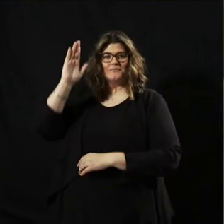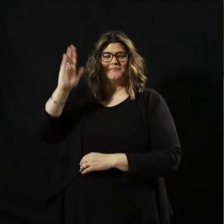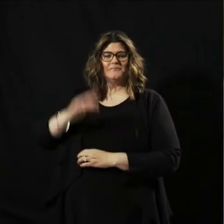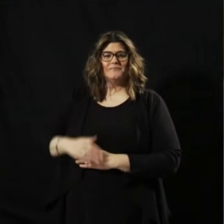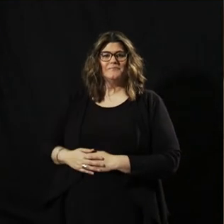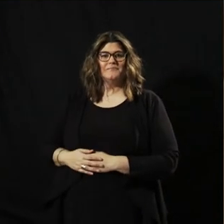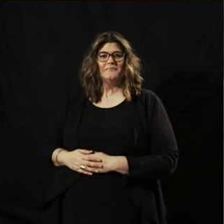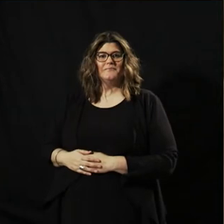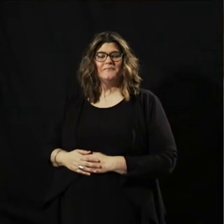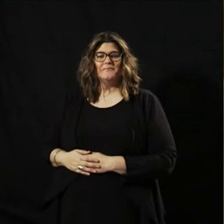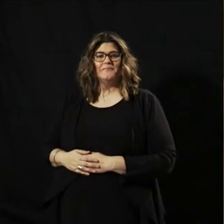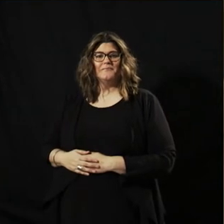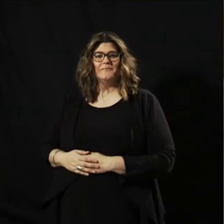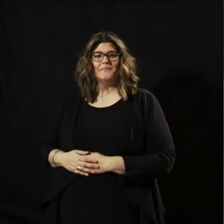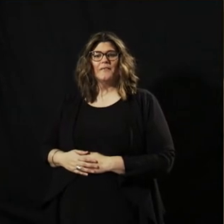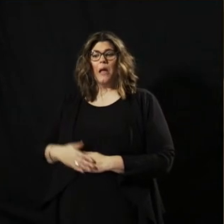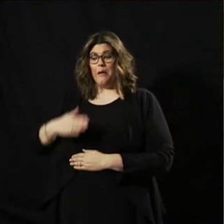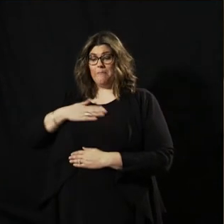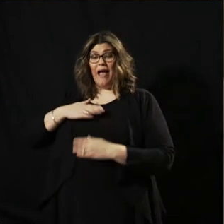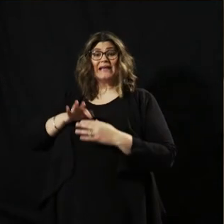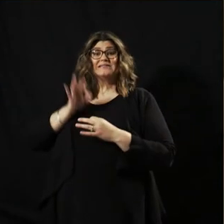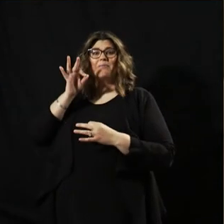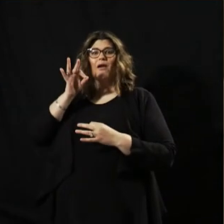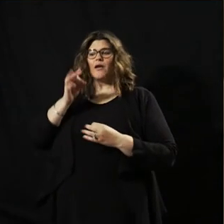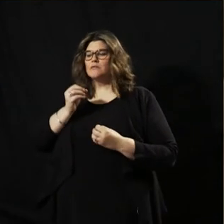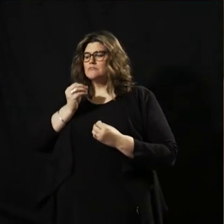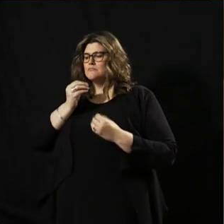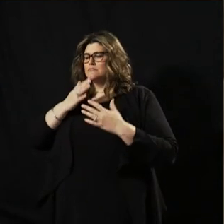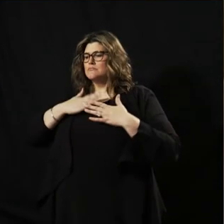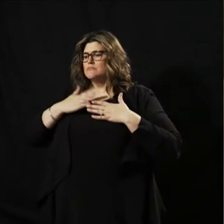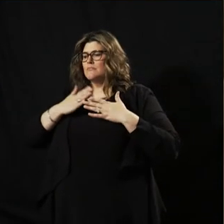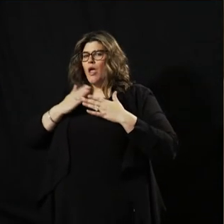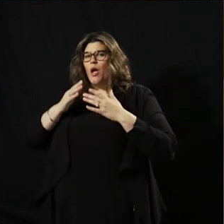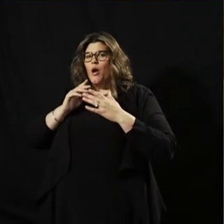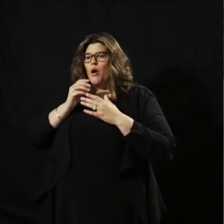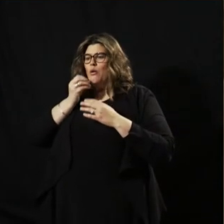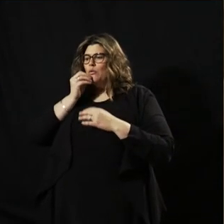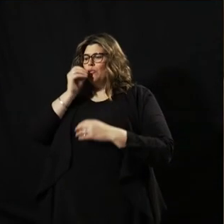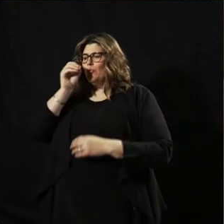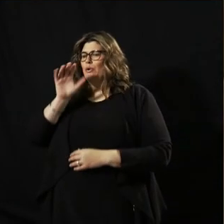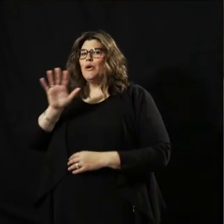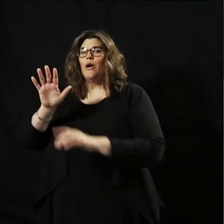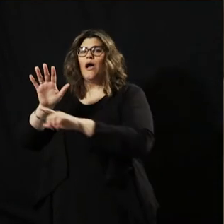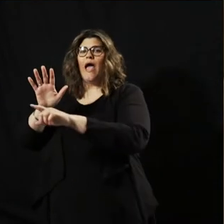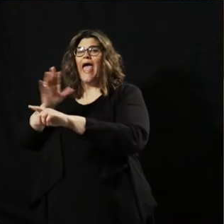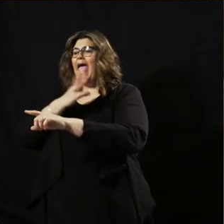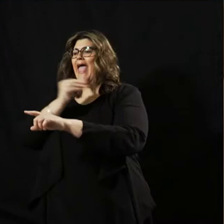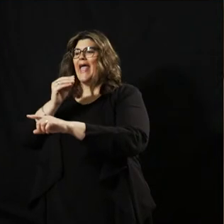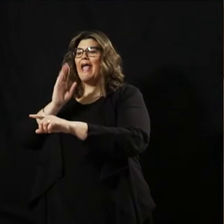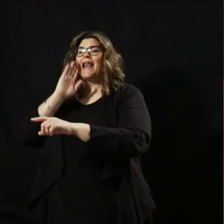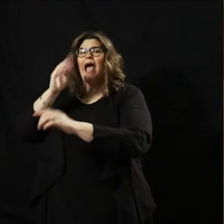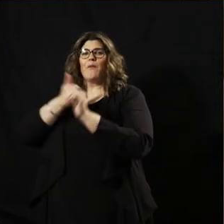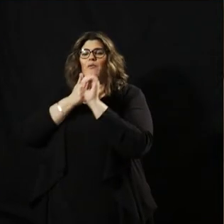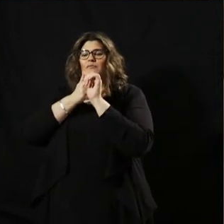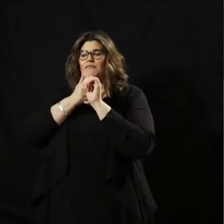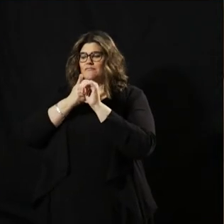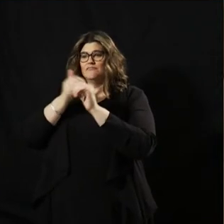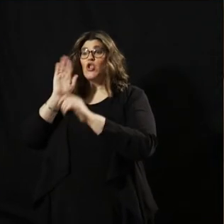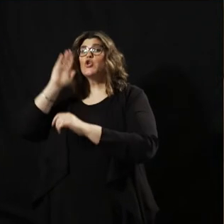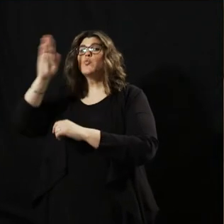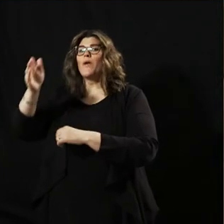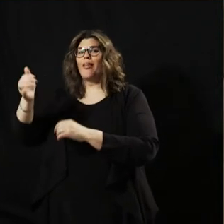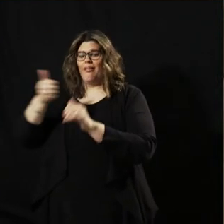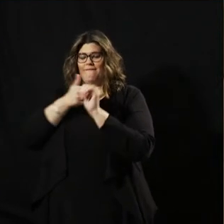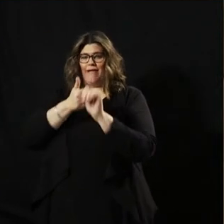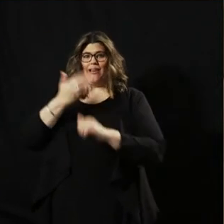I will put my spirit within you and make you live by my statutes. Careful to observe